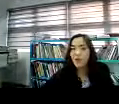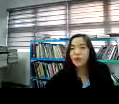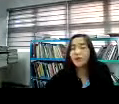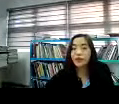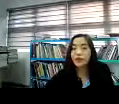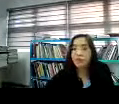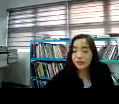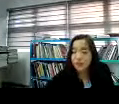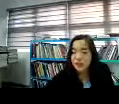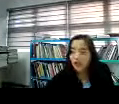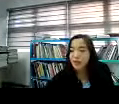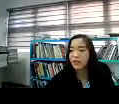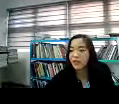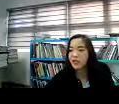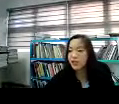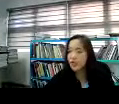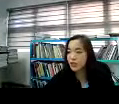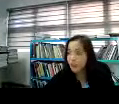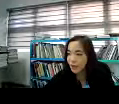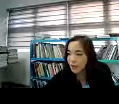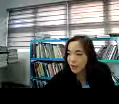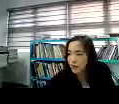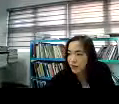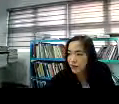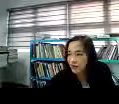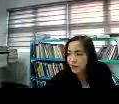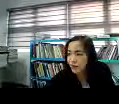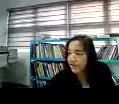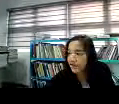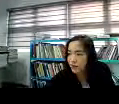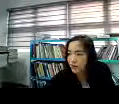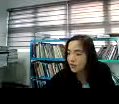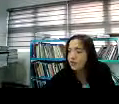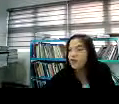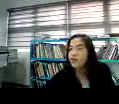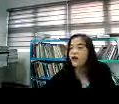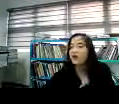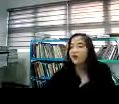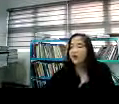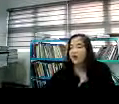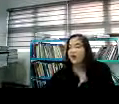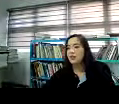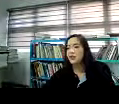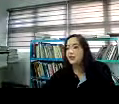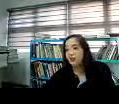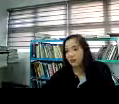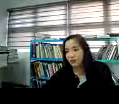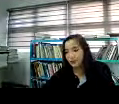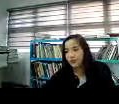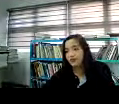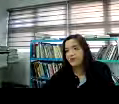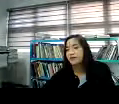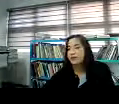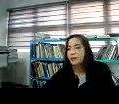So, pwede po kayong mag-email sa amin. You just need to copy this one. The title of the material, the